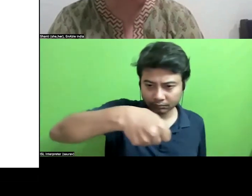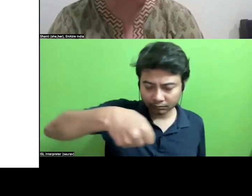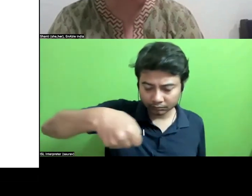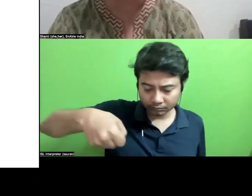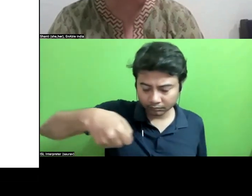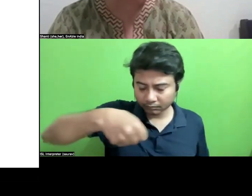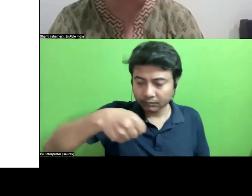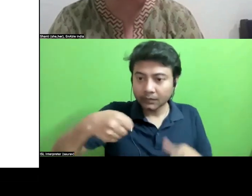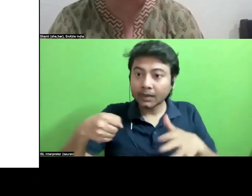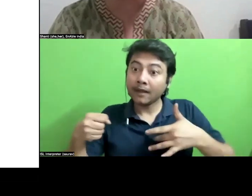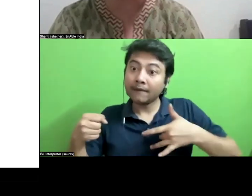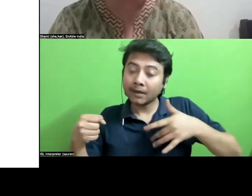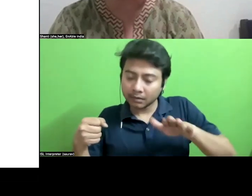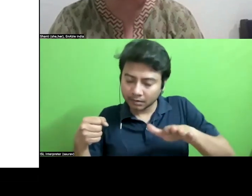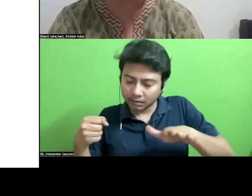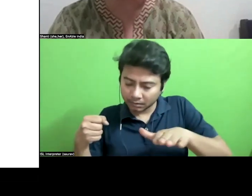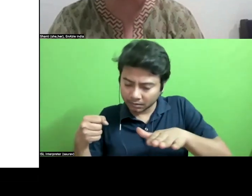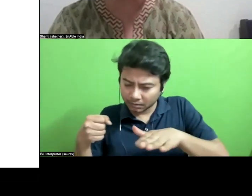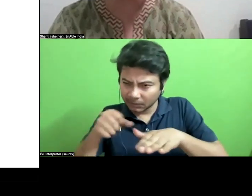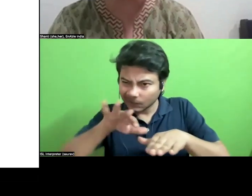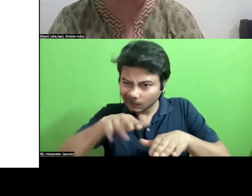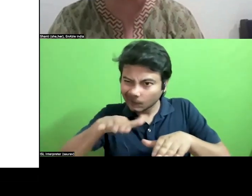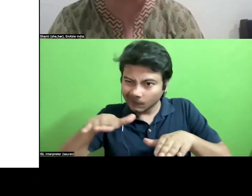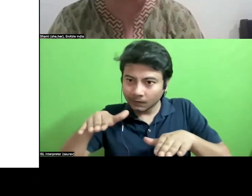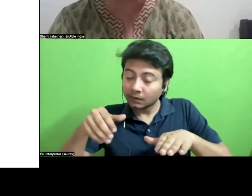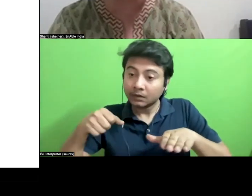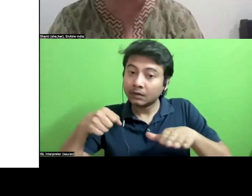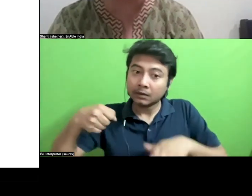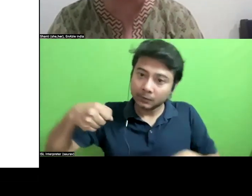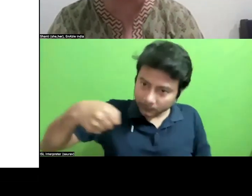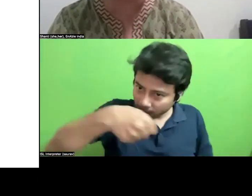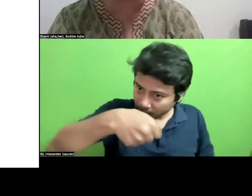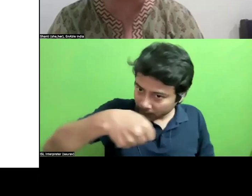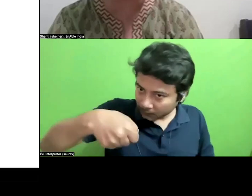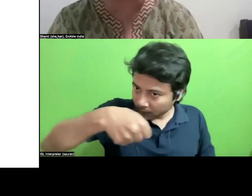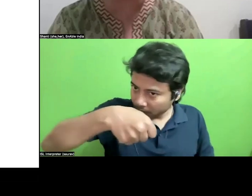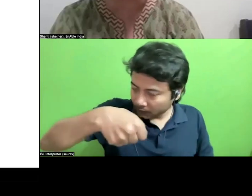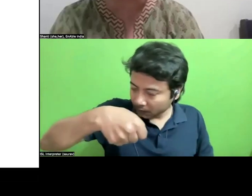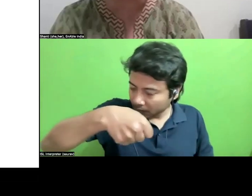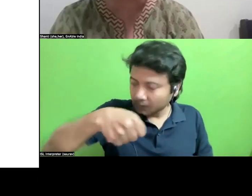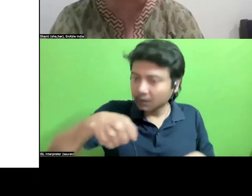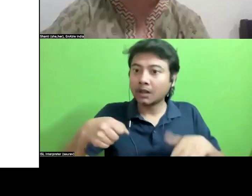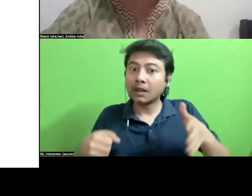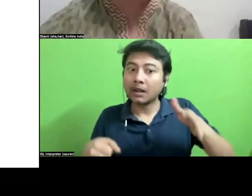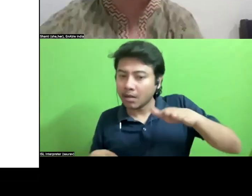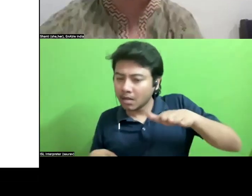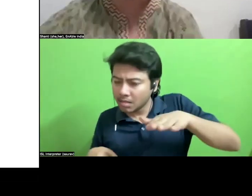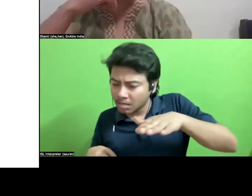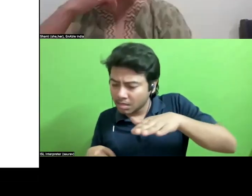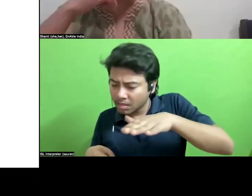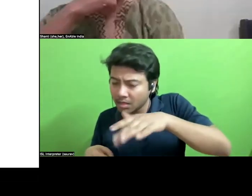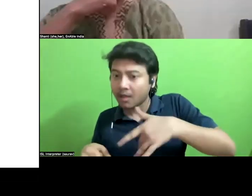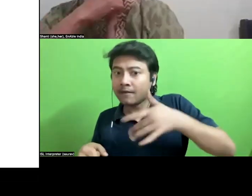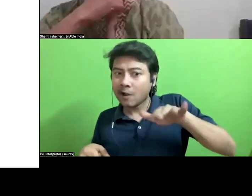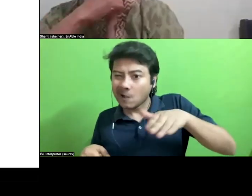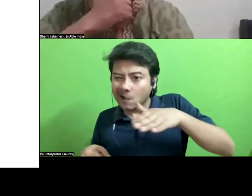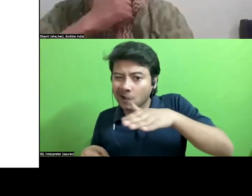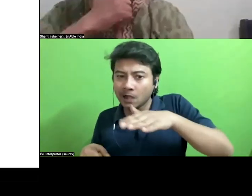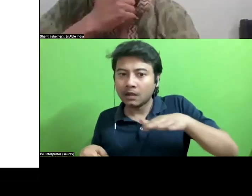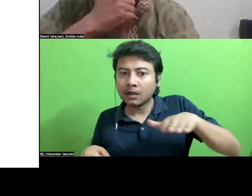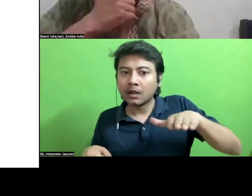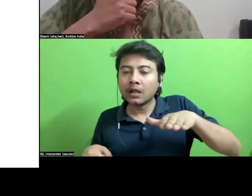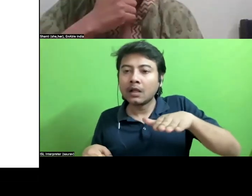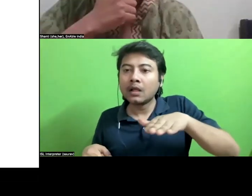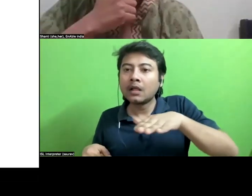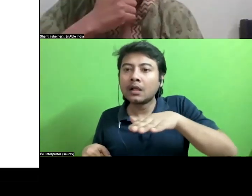she again does the ironing and then again puts her hand and checks whether the wrinkles are gone. So this is what she